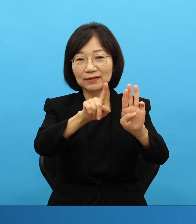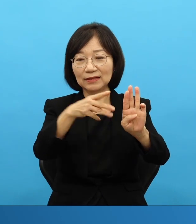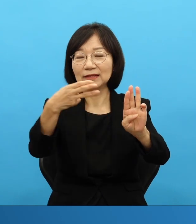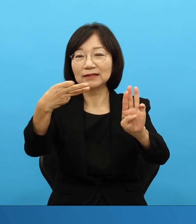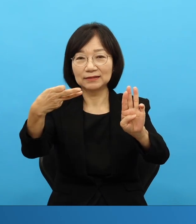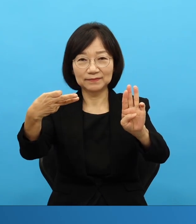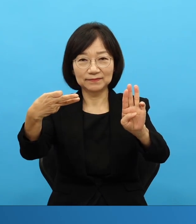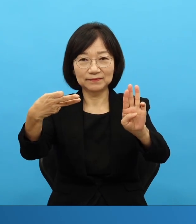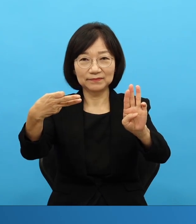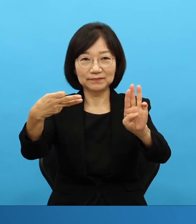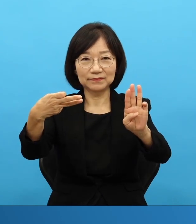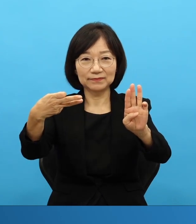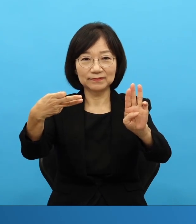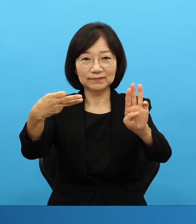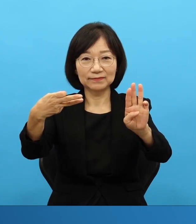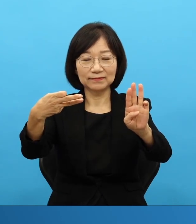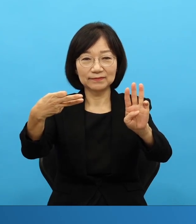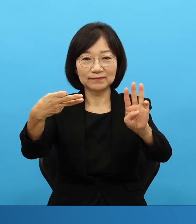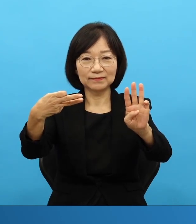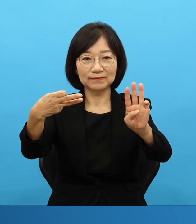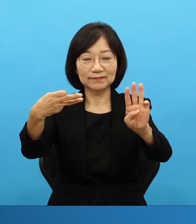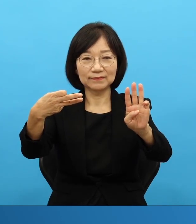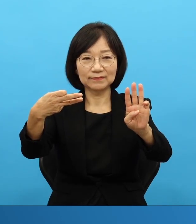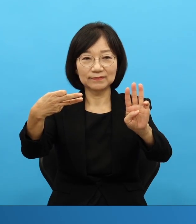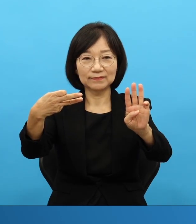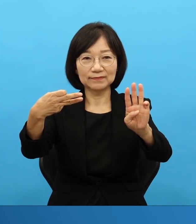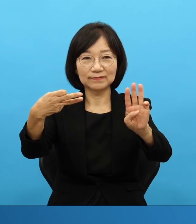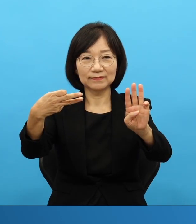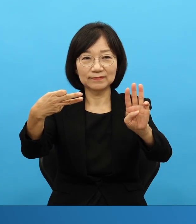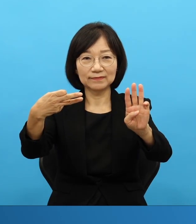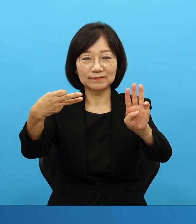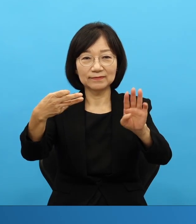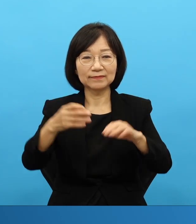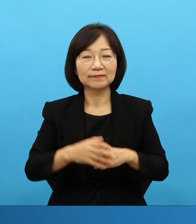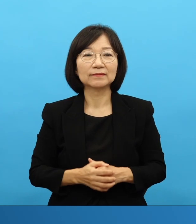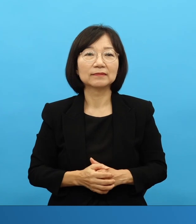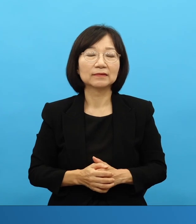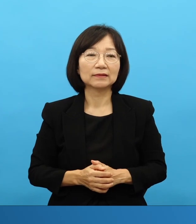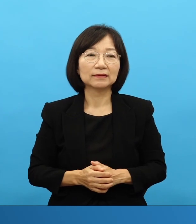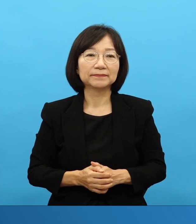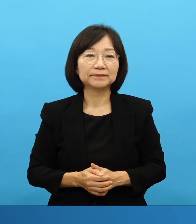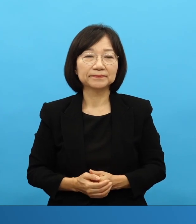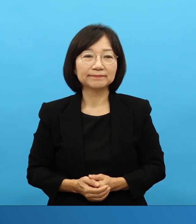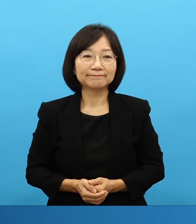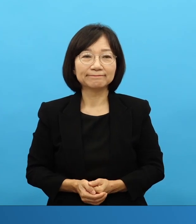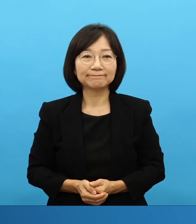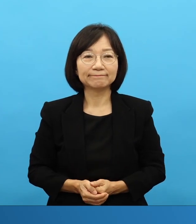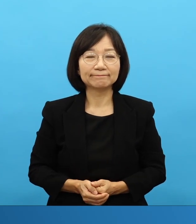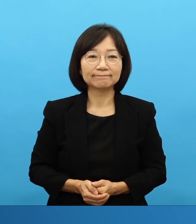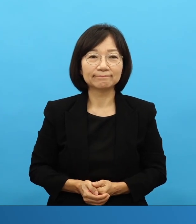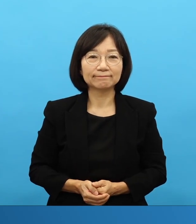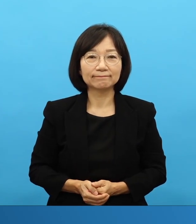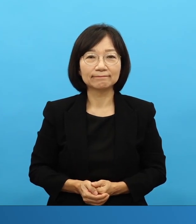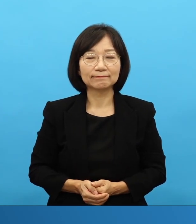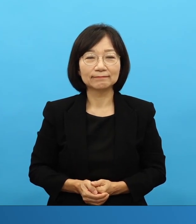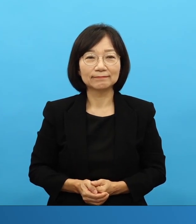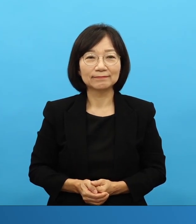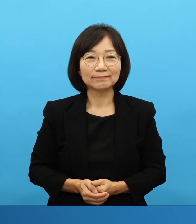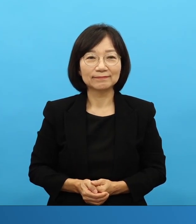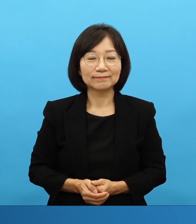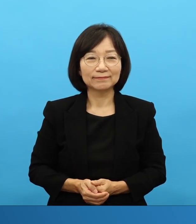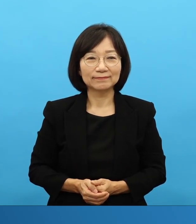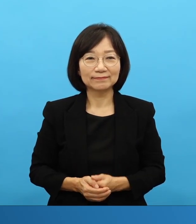for the Gentiles, to save the multi-ethnic peoples, the courtyard of prayer that transcends time and space, and the courtyard for the children so that they can be raised as a spiritual